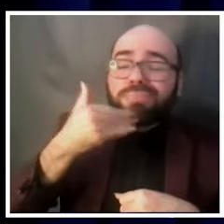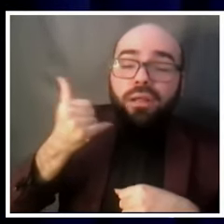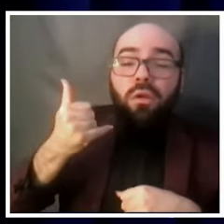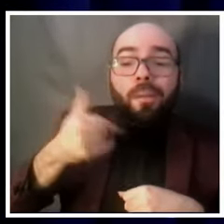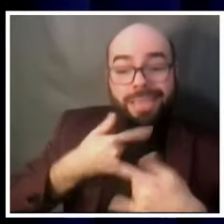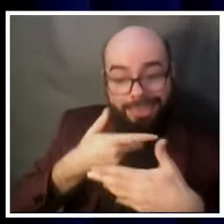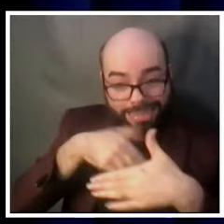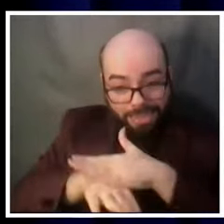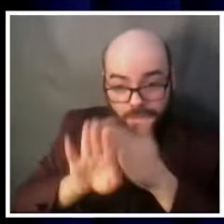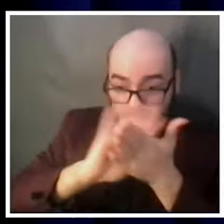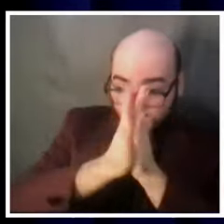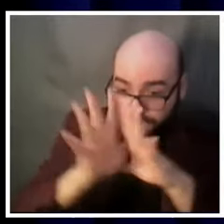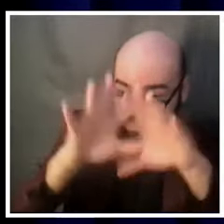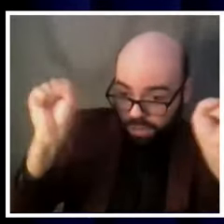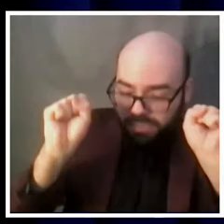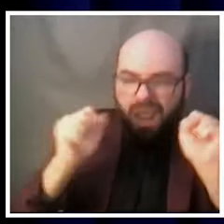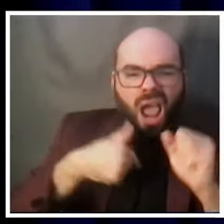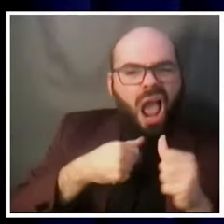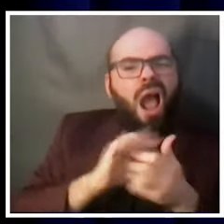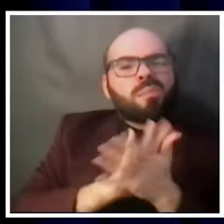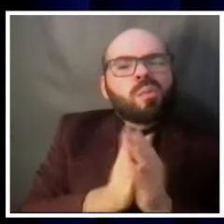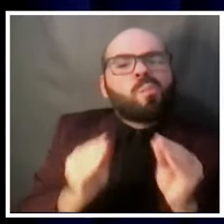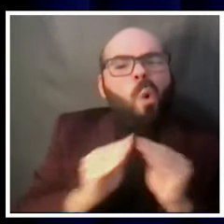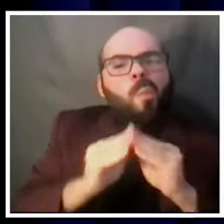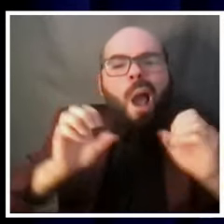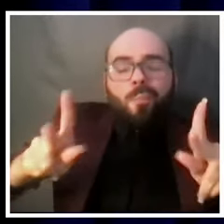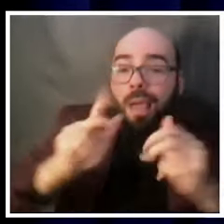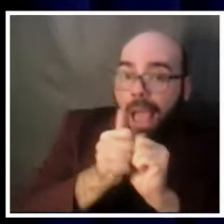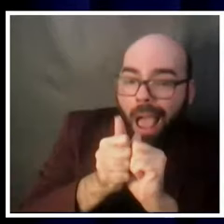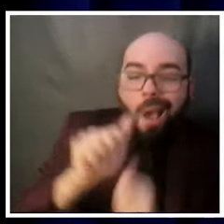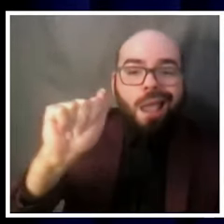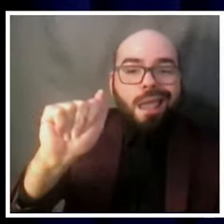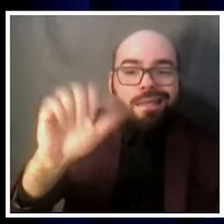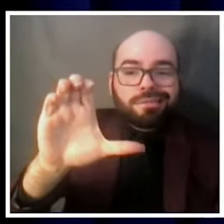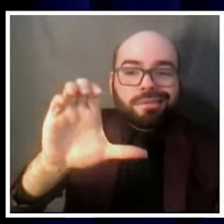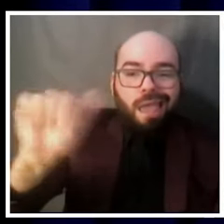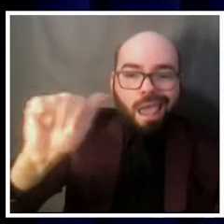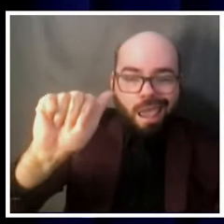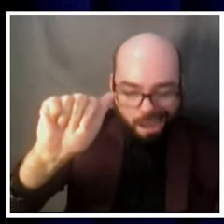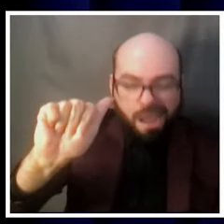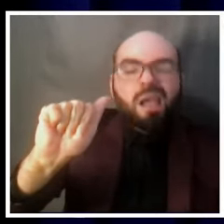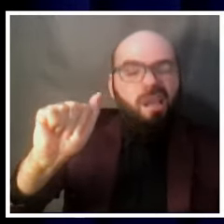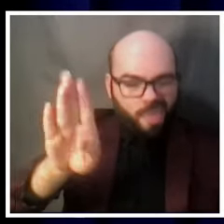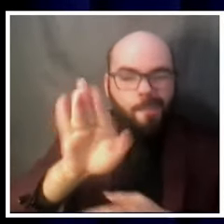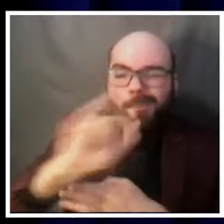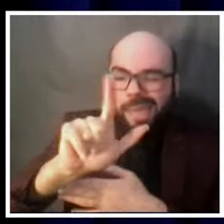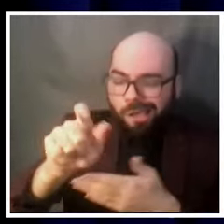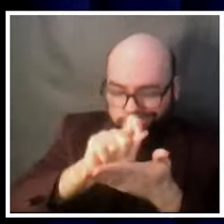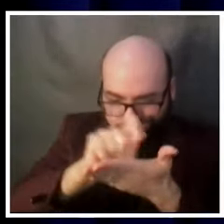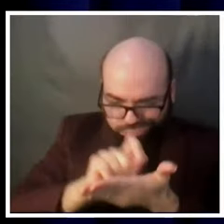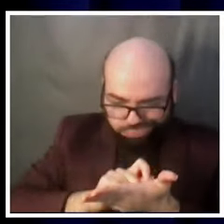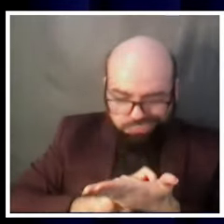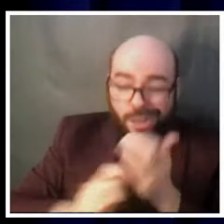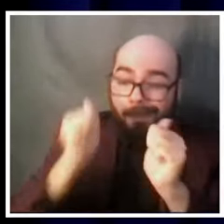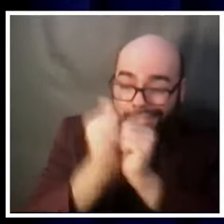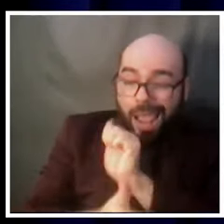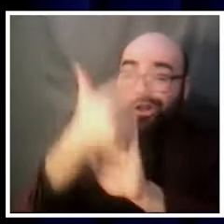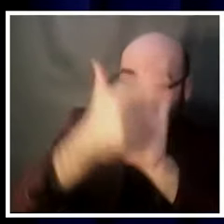through the Affordable Care Act and saved millions of Americans another $800 per person per year on their health care